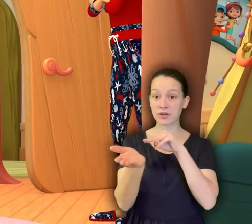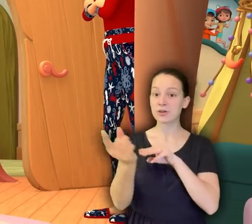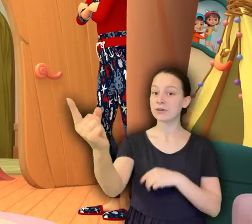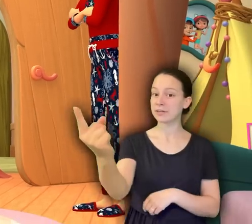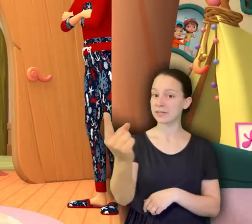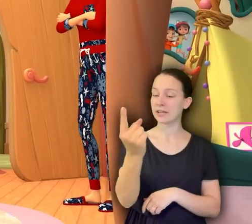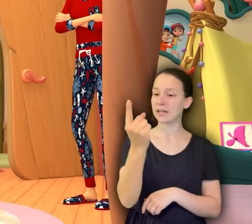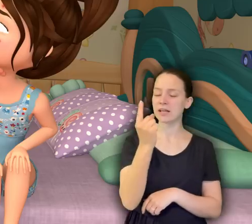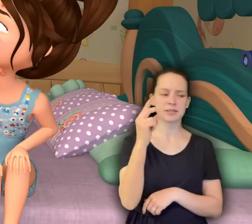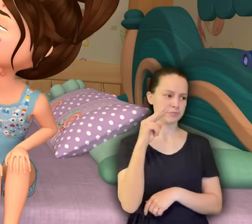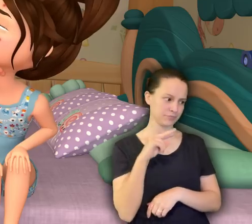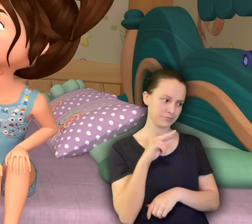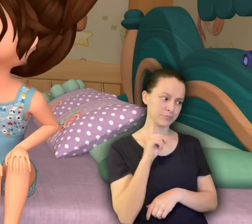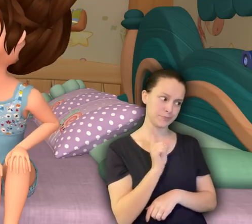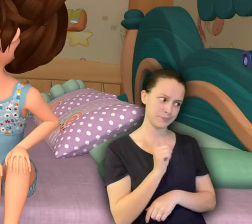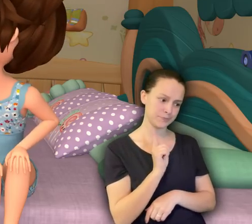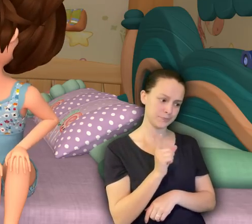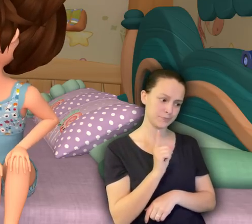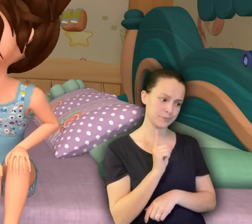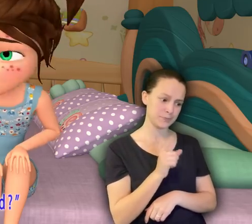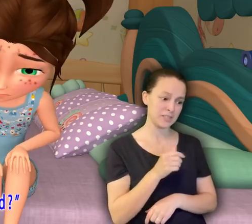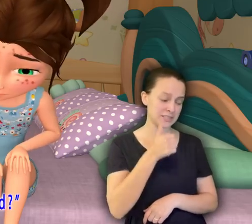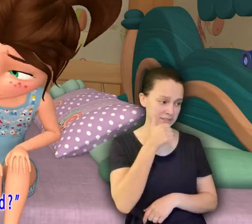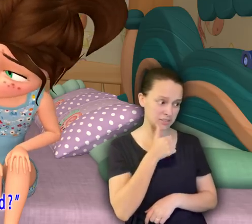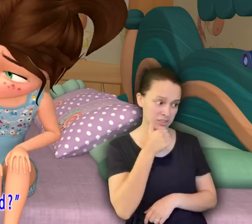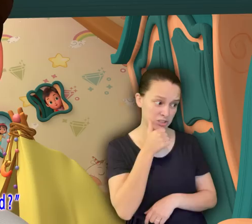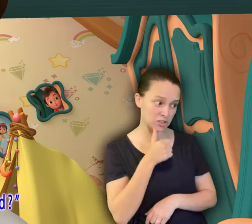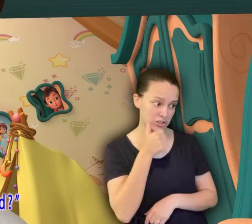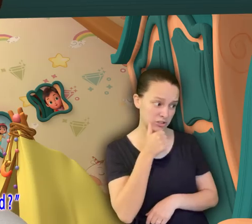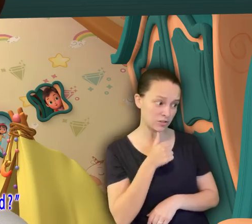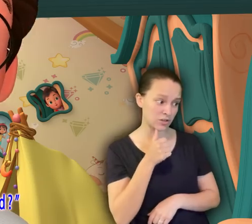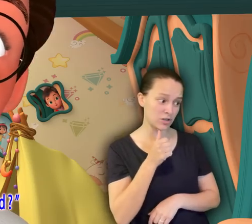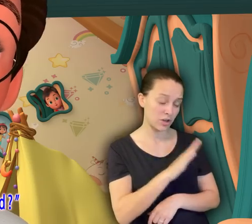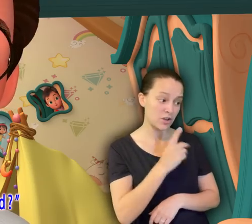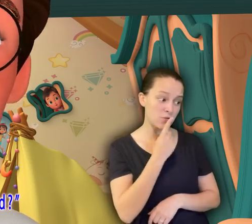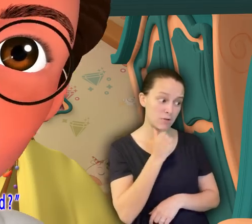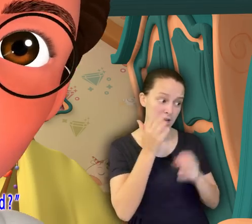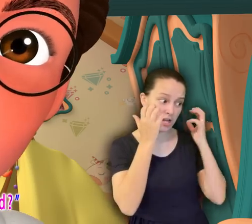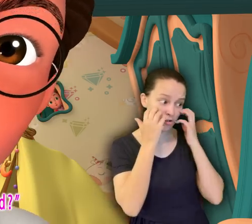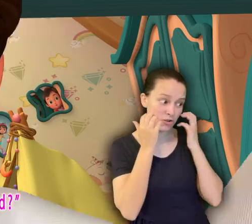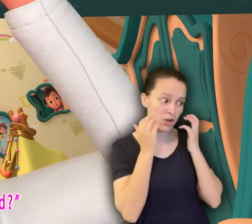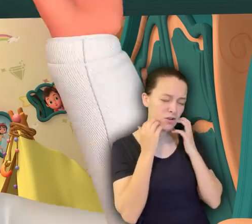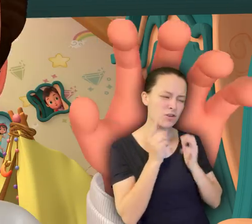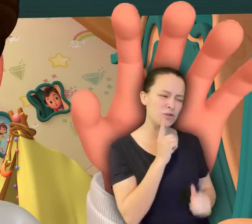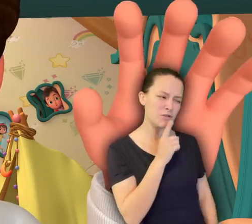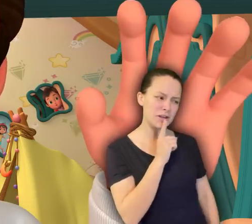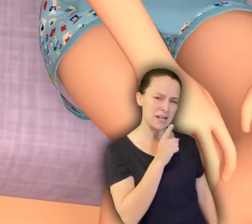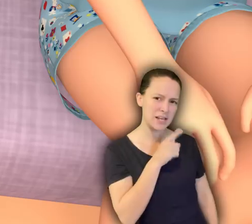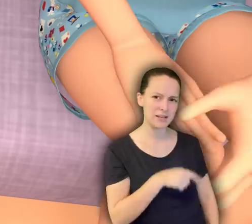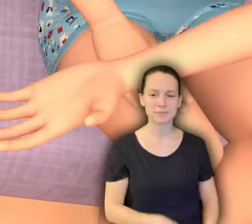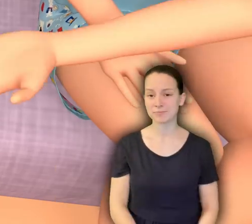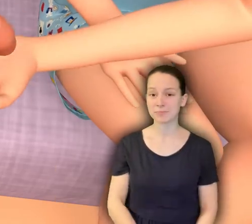the doctor came and he shook his head and he said Little Miss are those bumps really